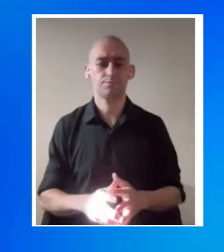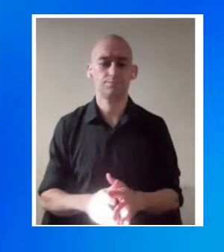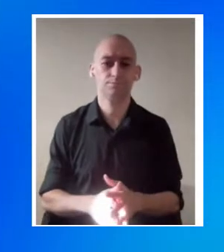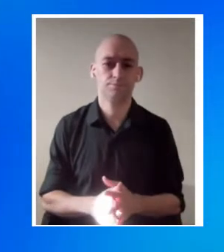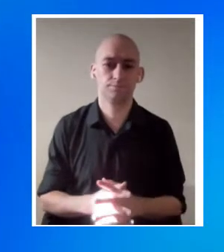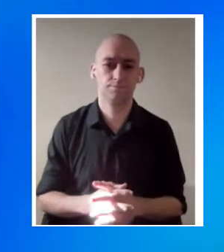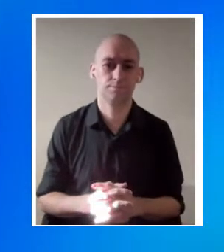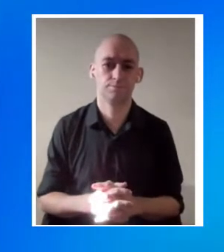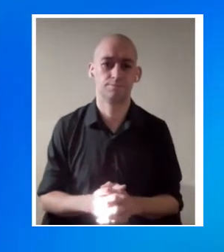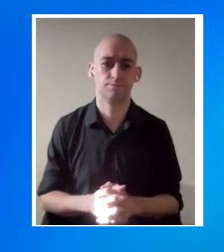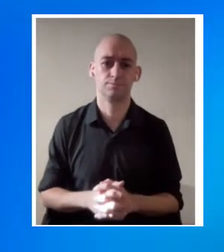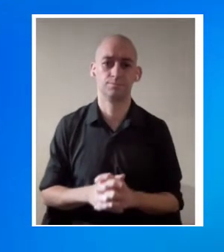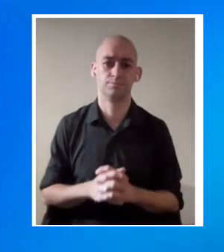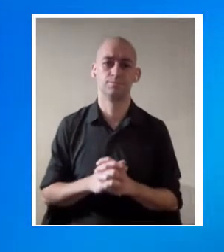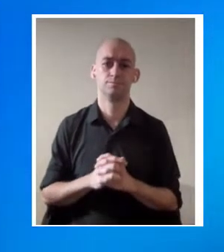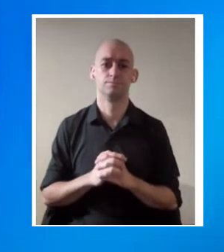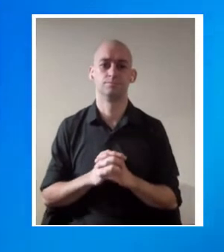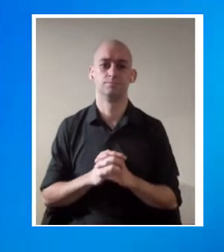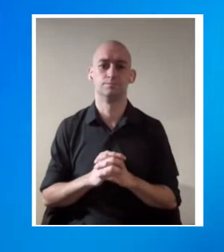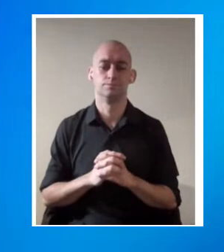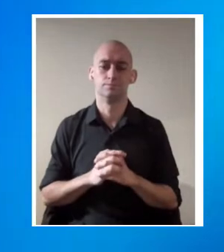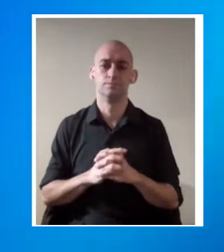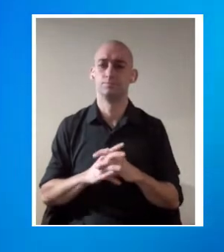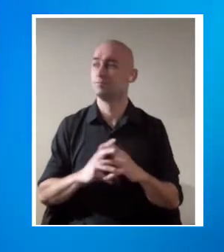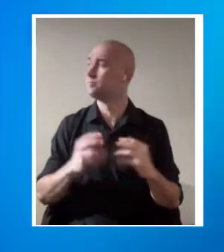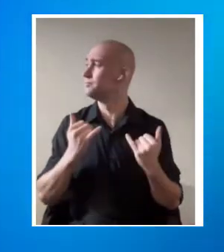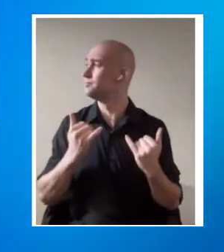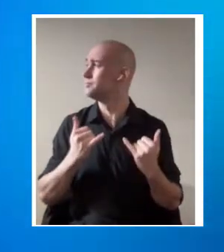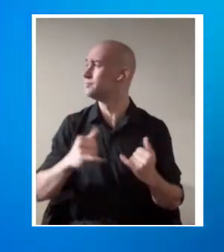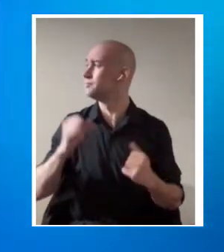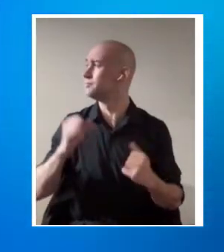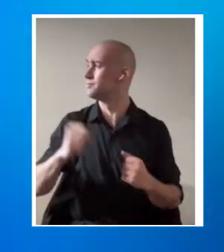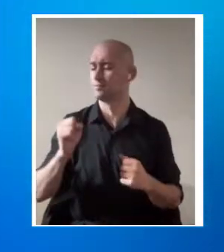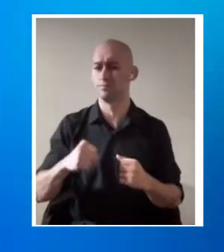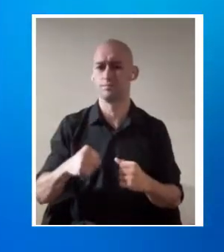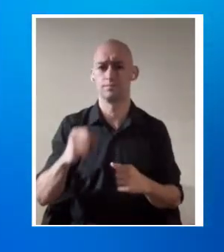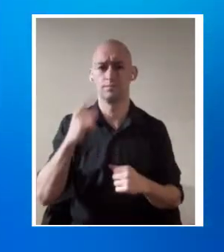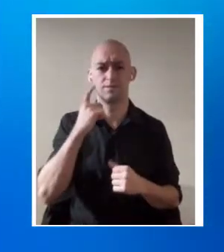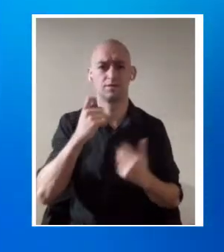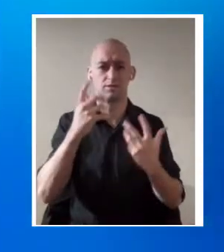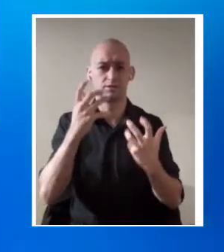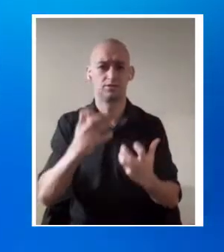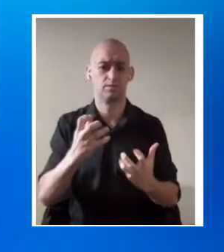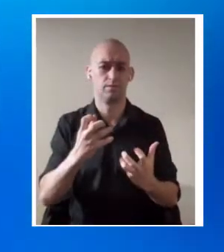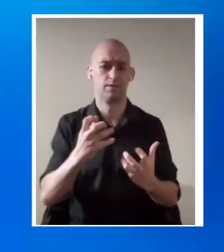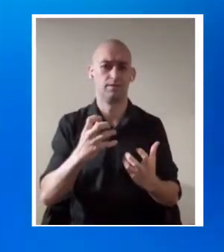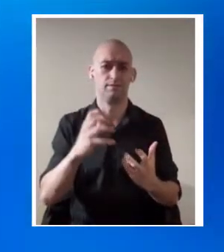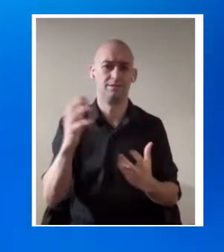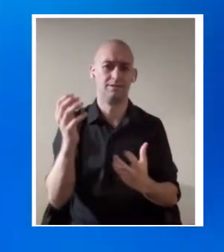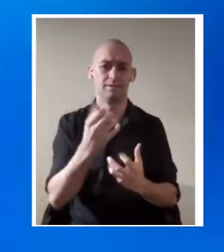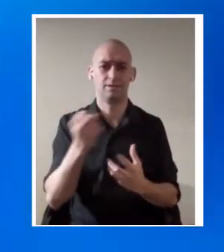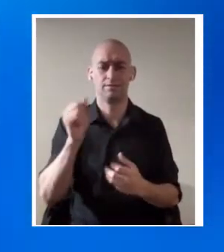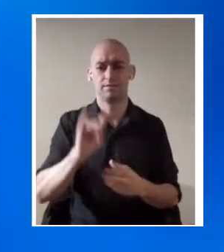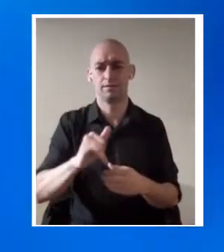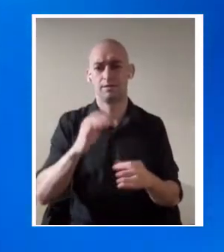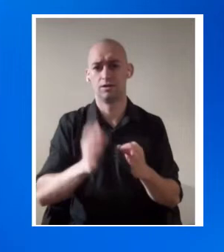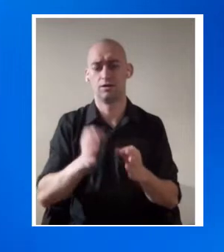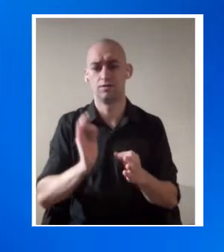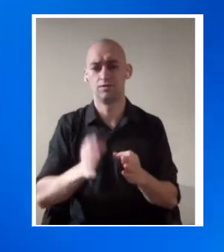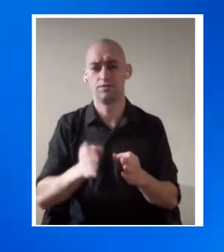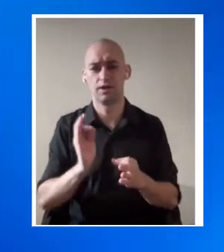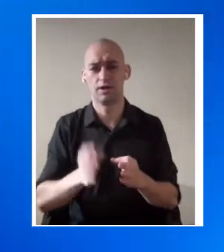is here now. Mhm. Hi. And so I just wanted to get him and the interpreters